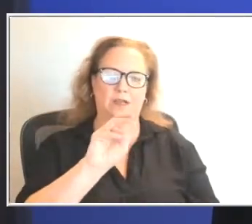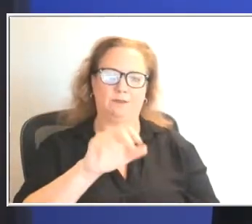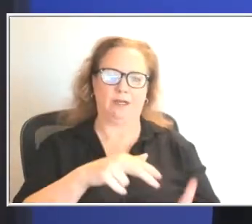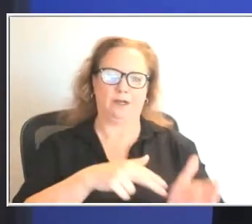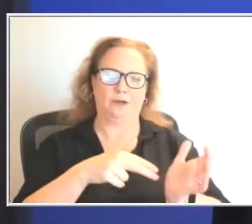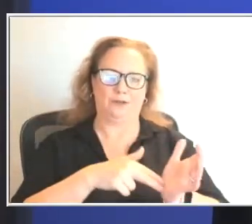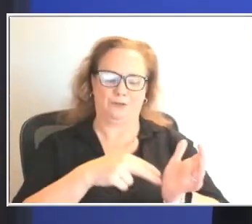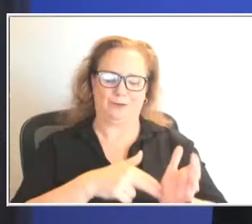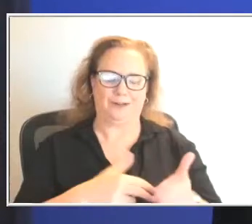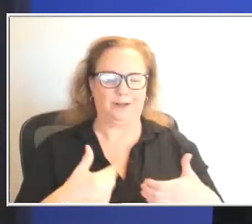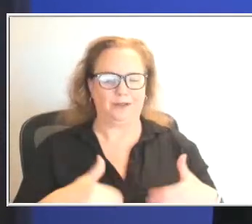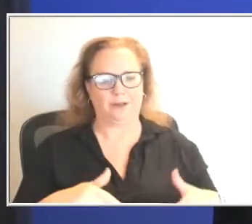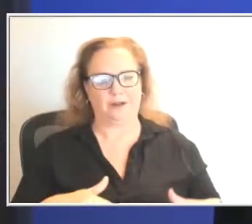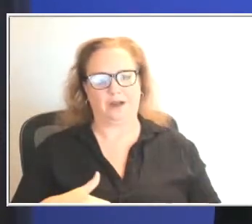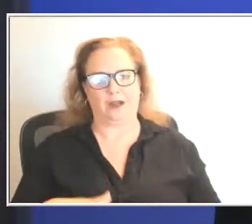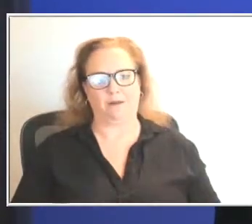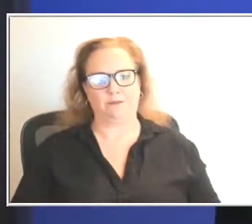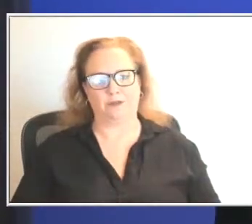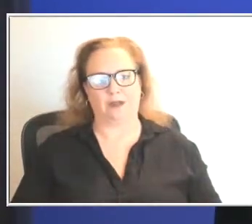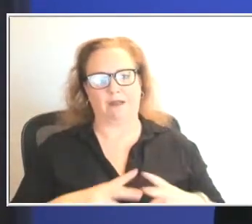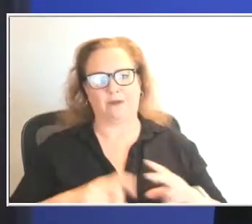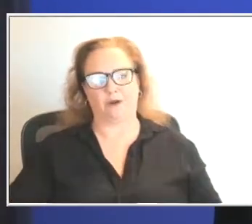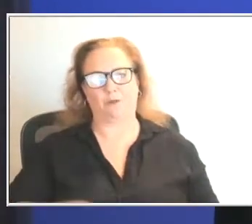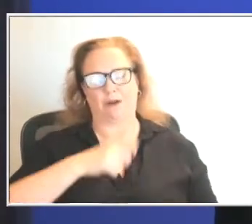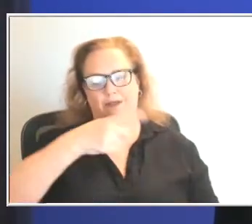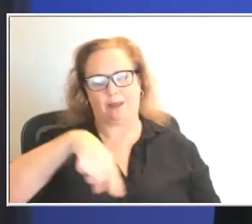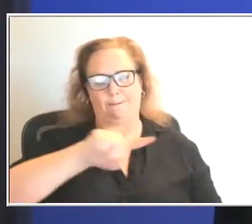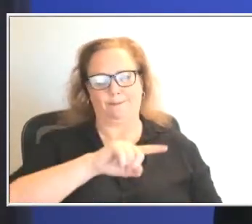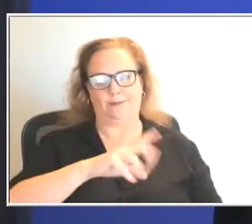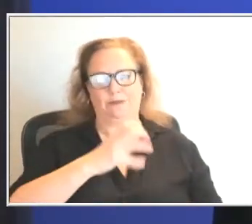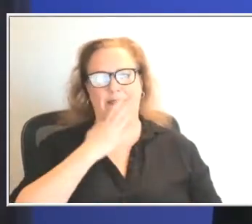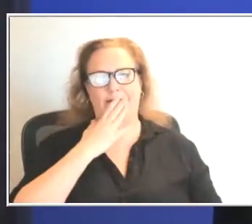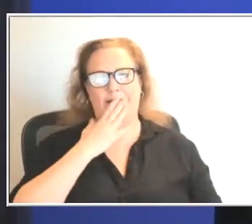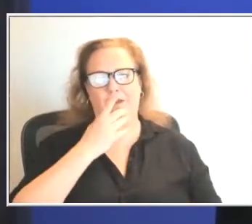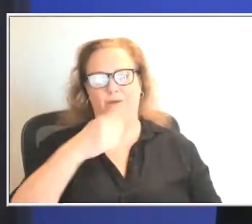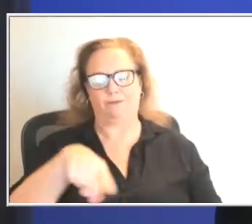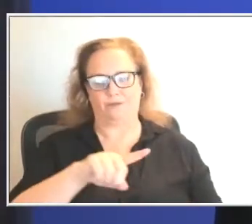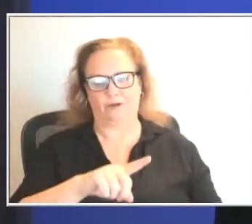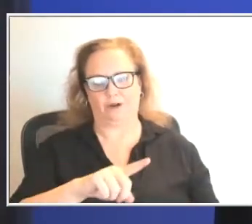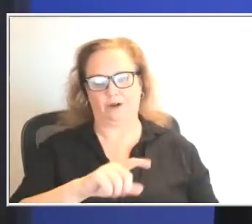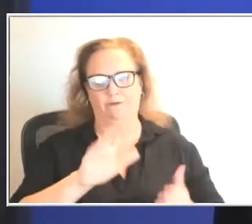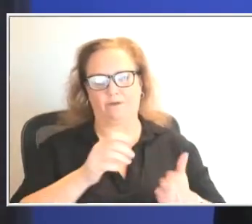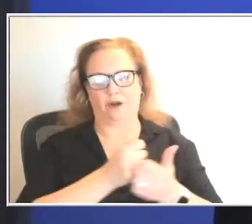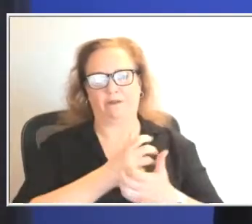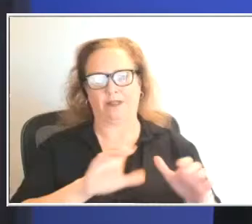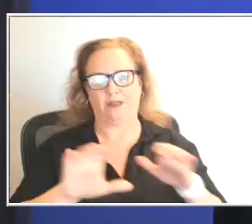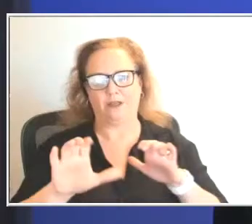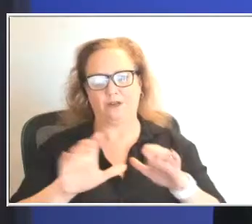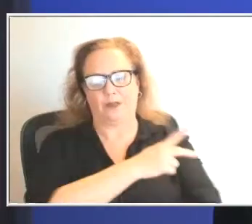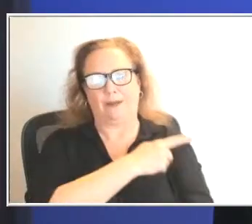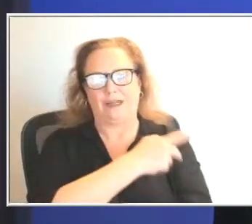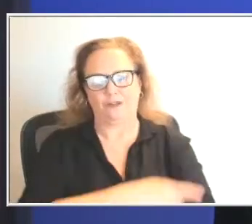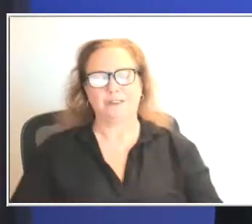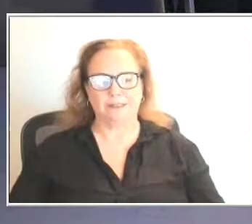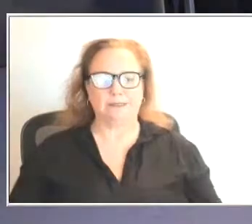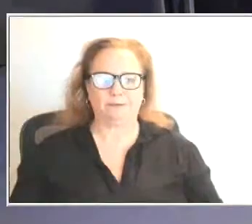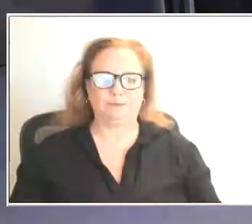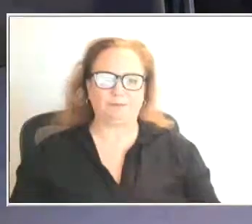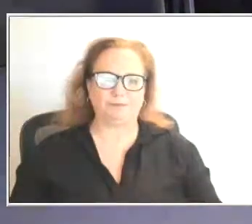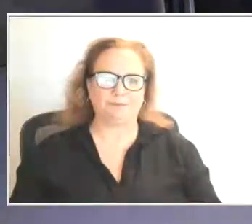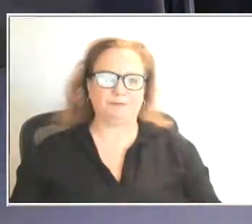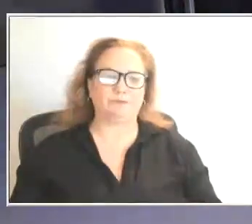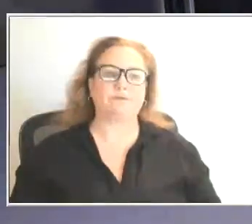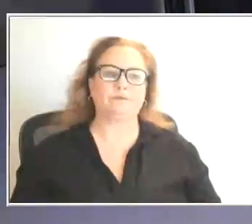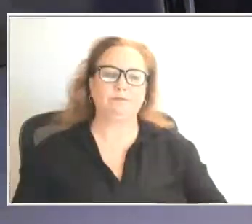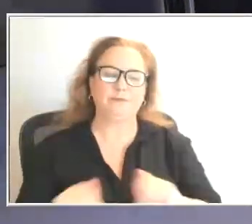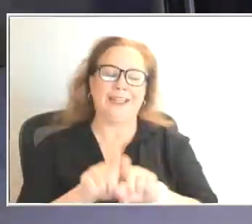breed, and I'm very proud of them and want to say thank them for everything they do for the patients here at KU. So and